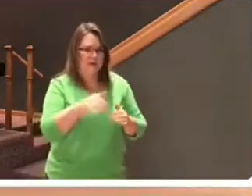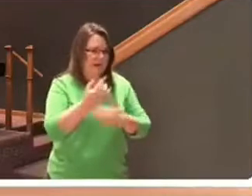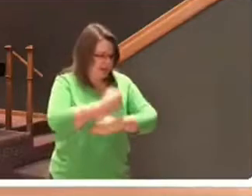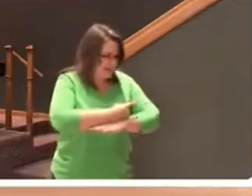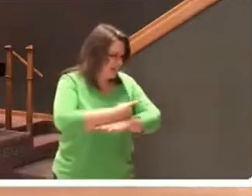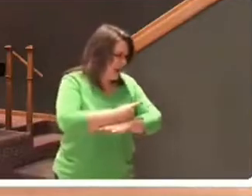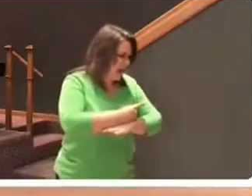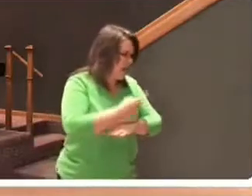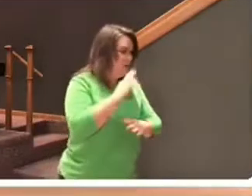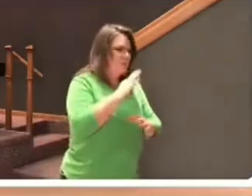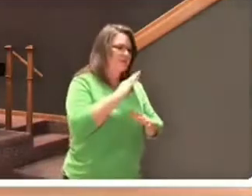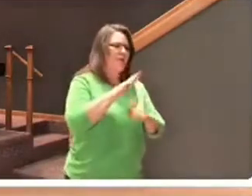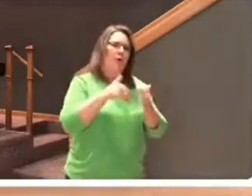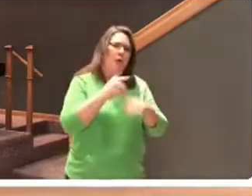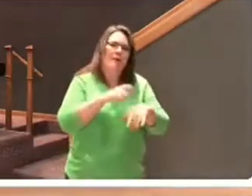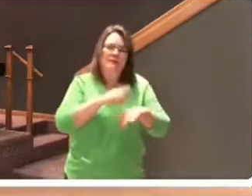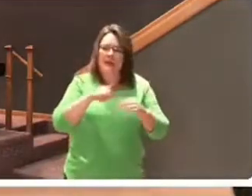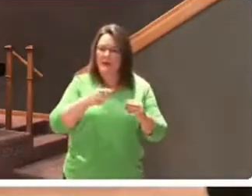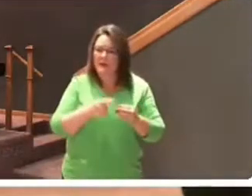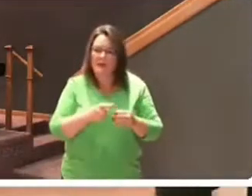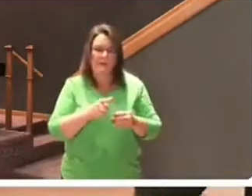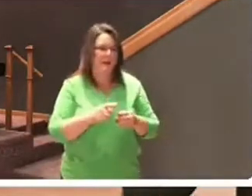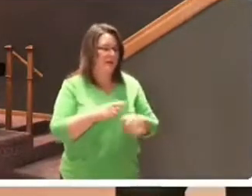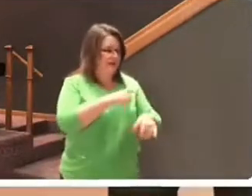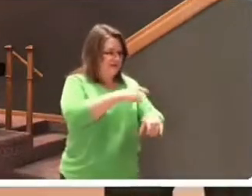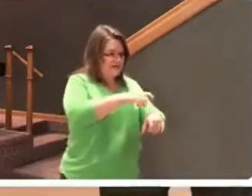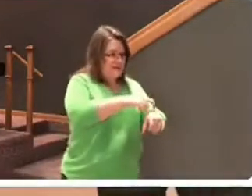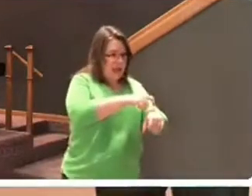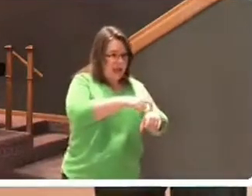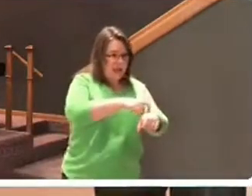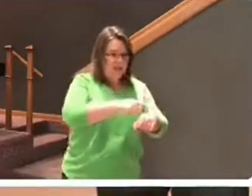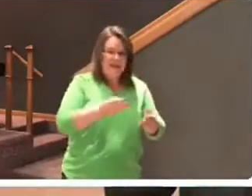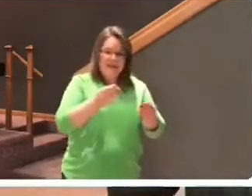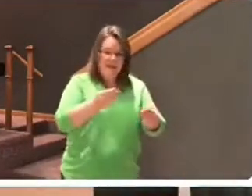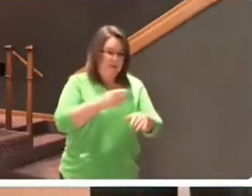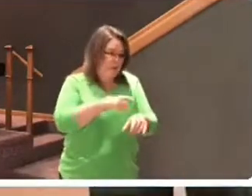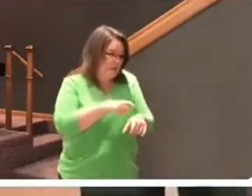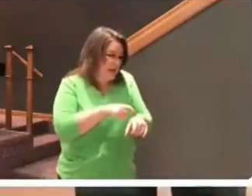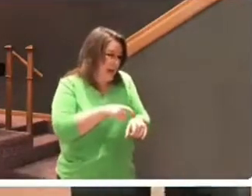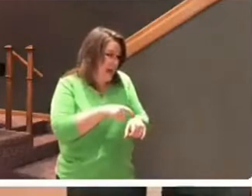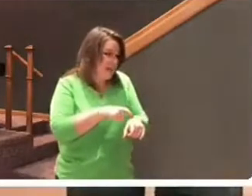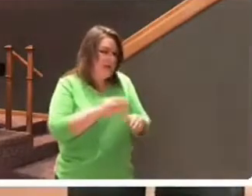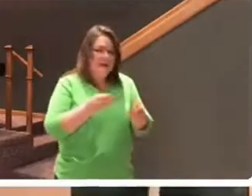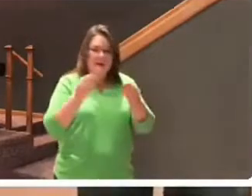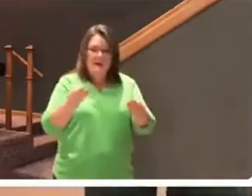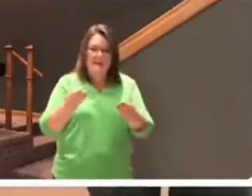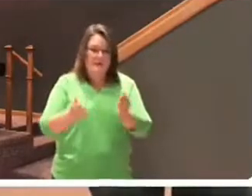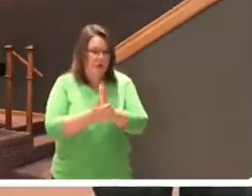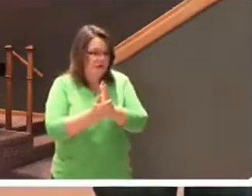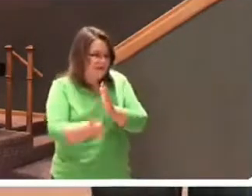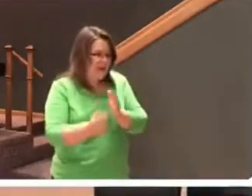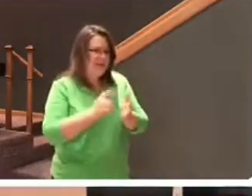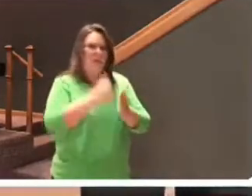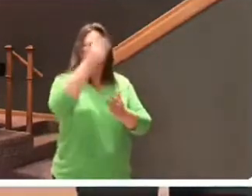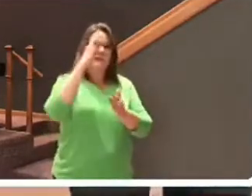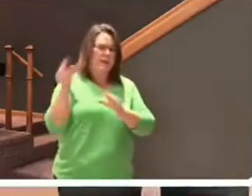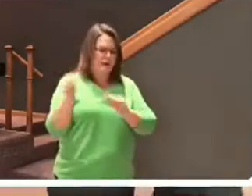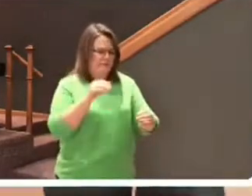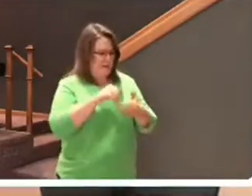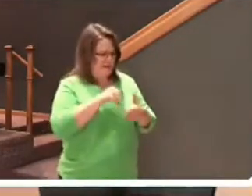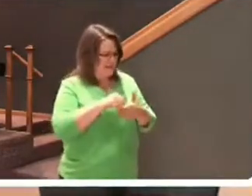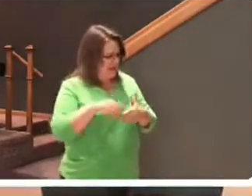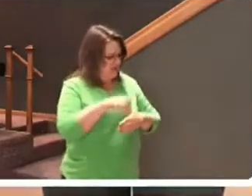today. We talk all the time about time, you know, giving of our time, giving of our talent. What has God put inside